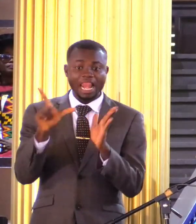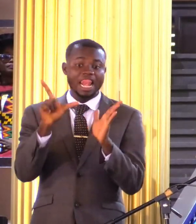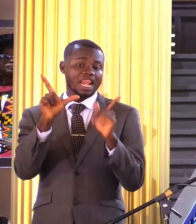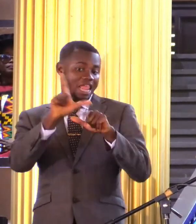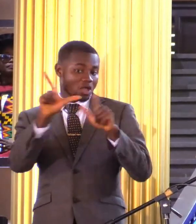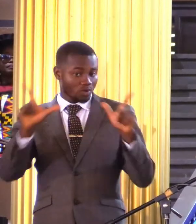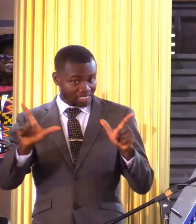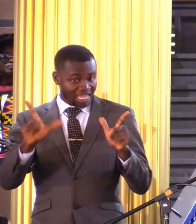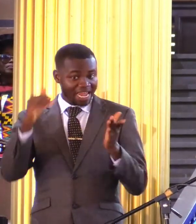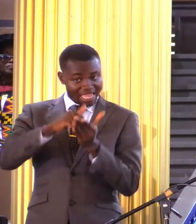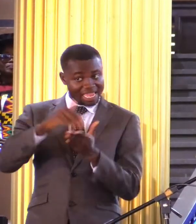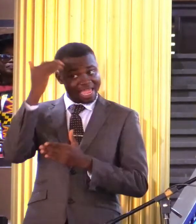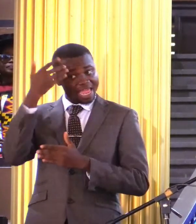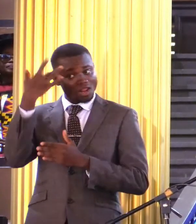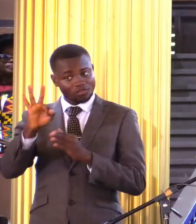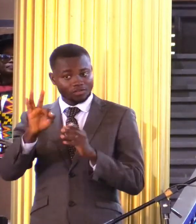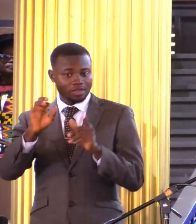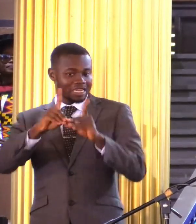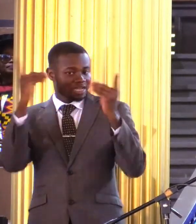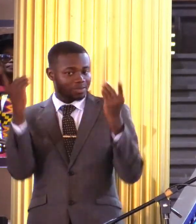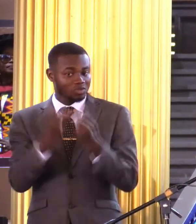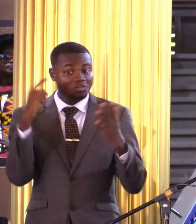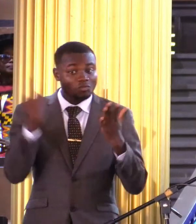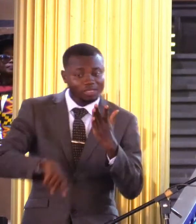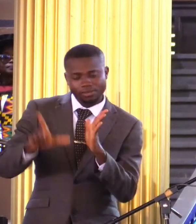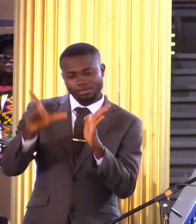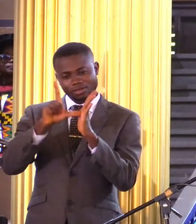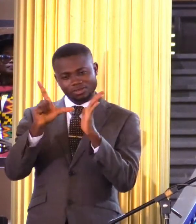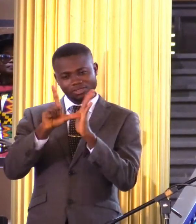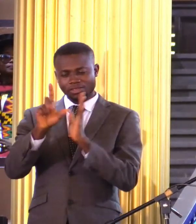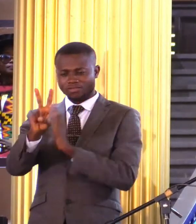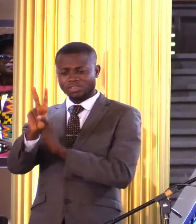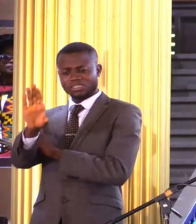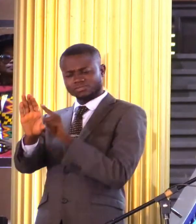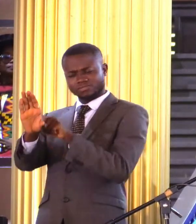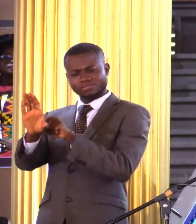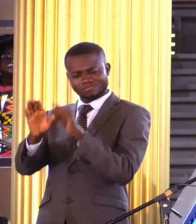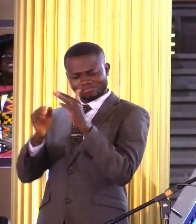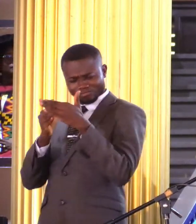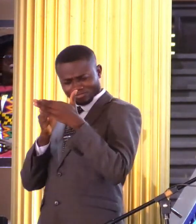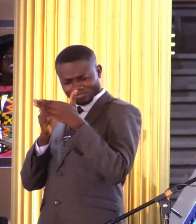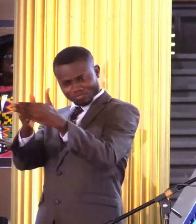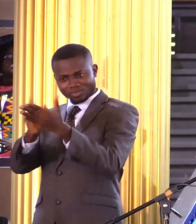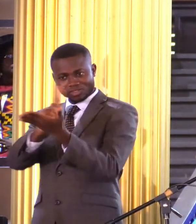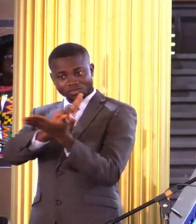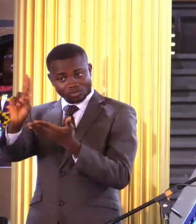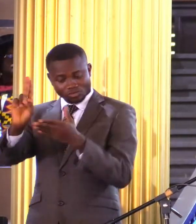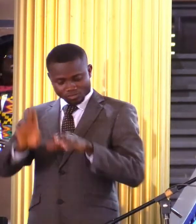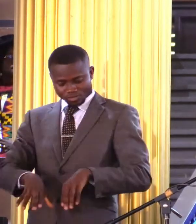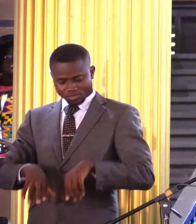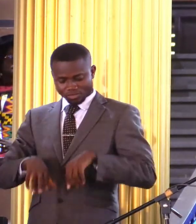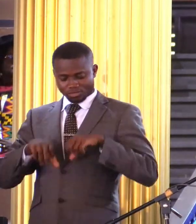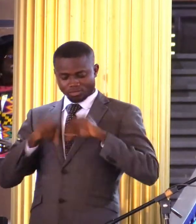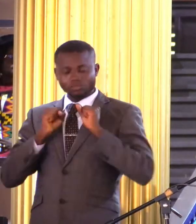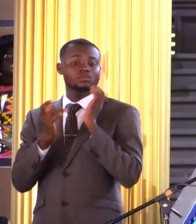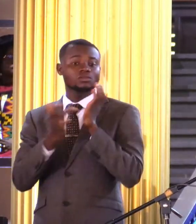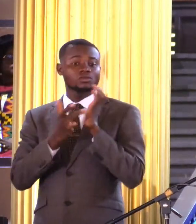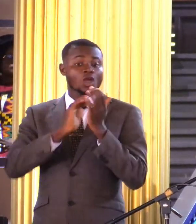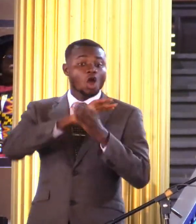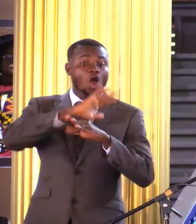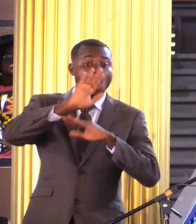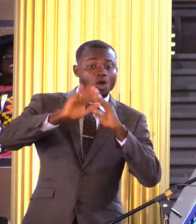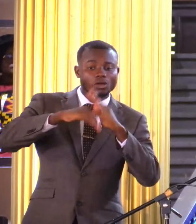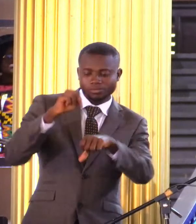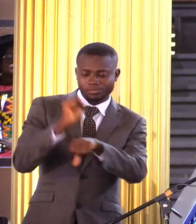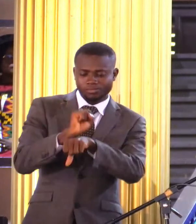Department of Linguistics. As Vice-Chancellor, she's leading the university to adopt technology in all of its operations